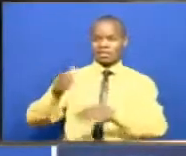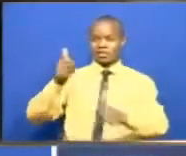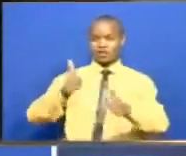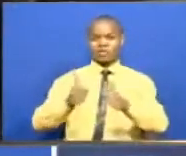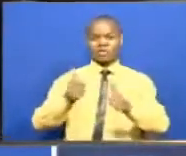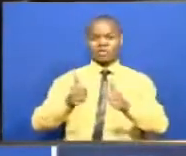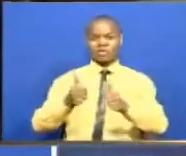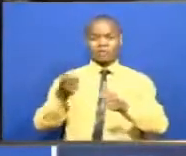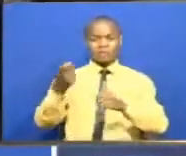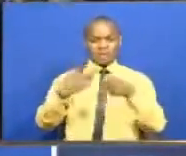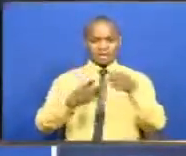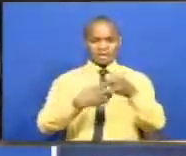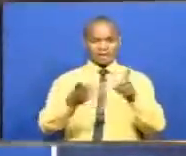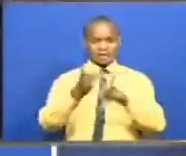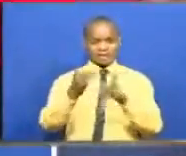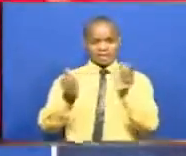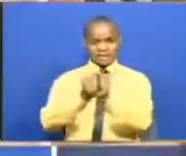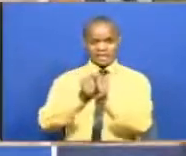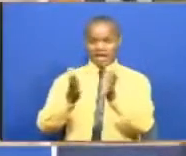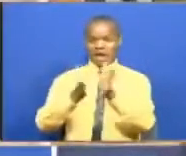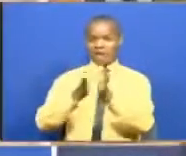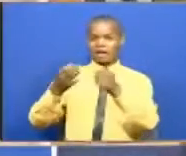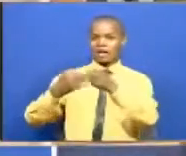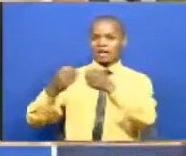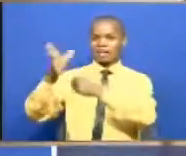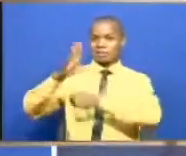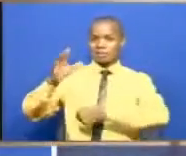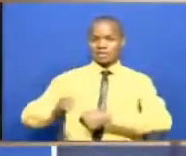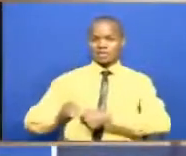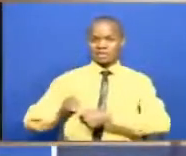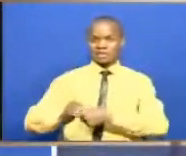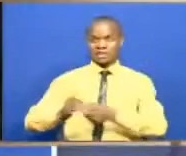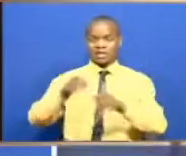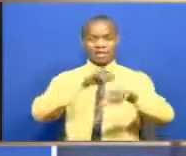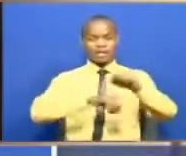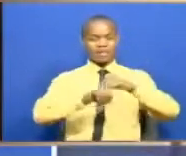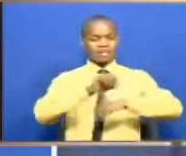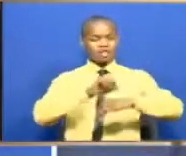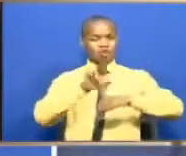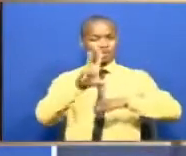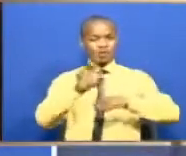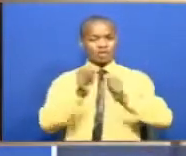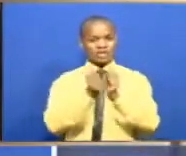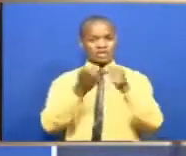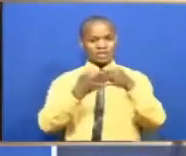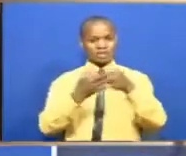and the value-added tax at the rate of 8% under the Finance Act of 2018.